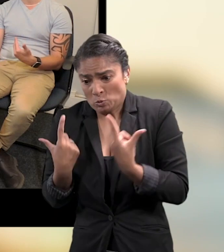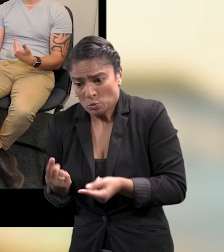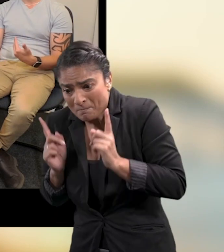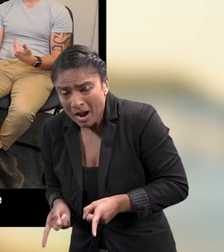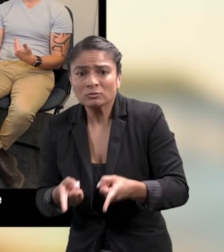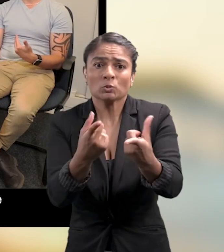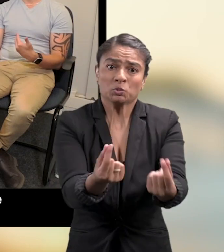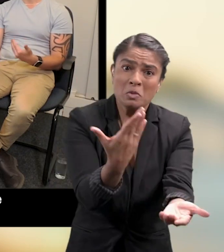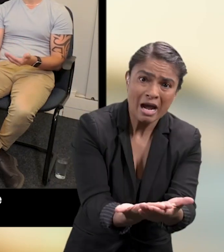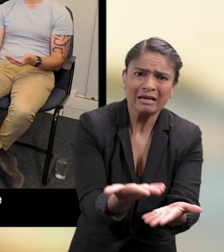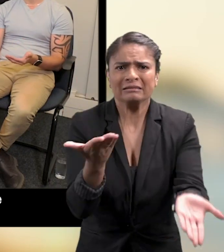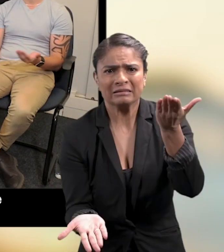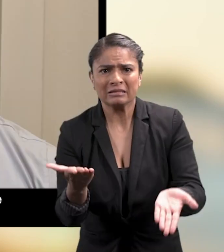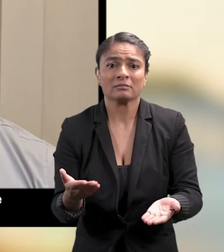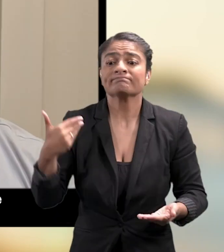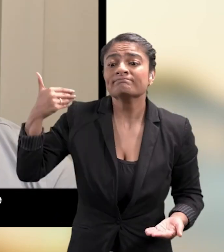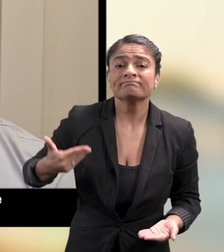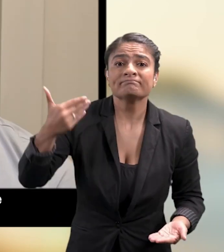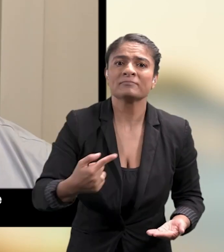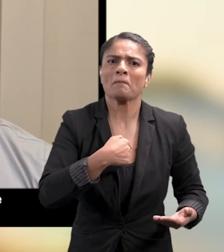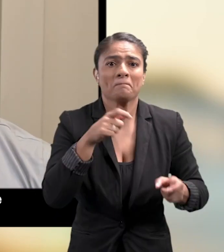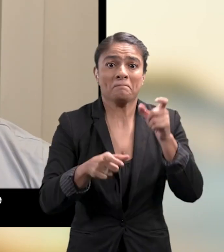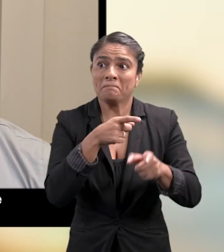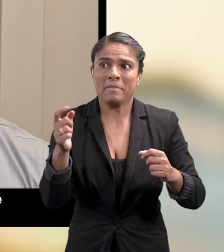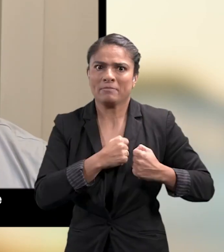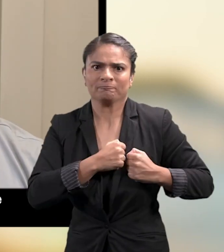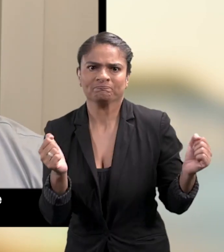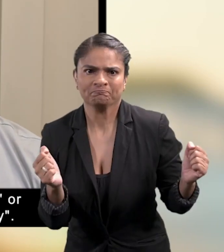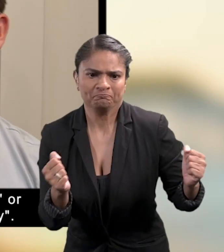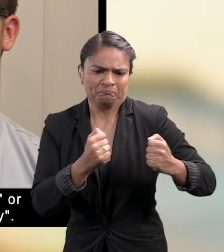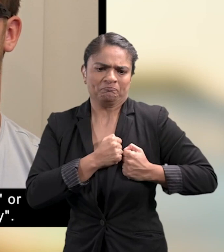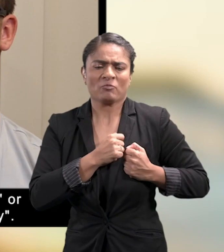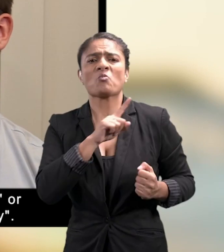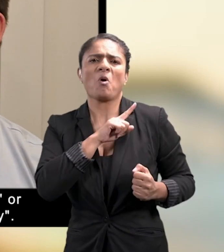have to do. And I think oftentimes people who don't disclose tend to lean to the side